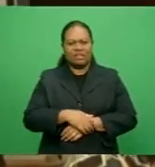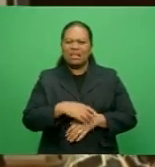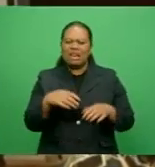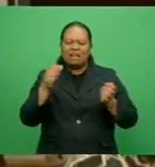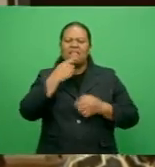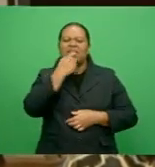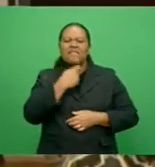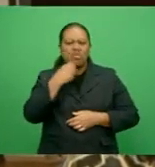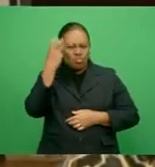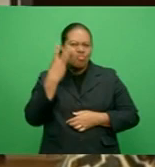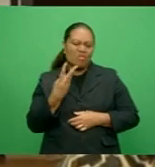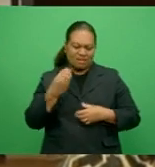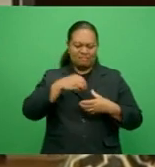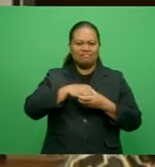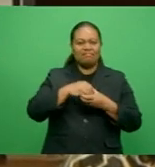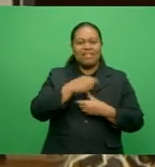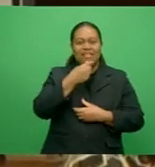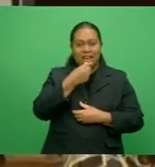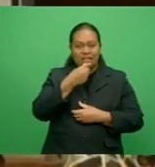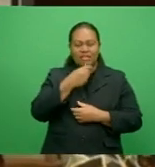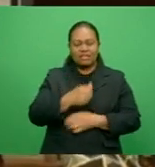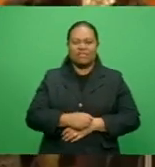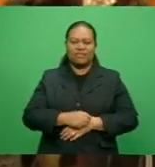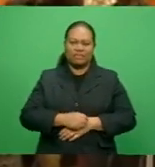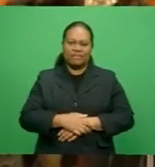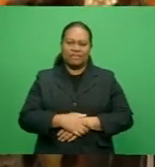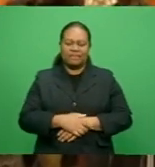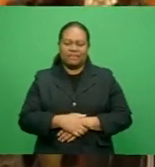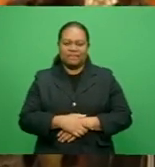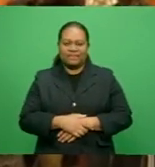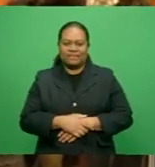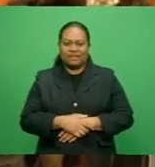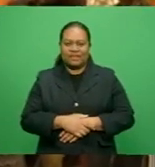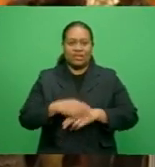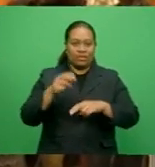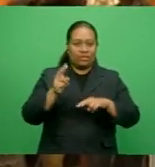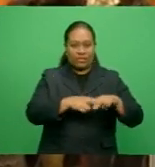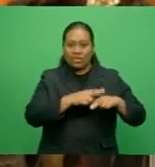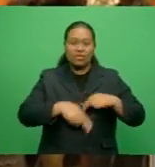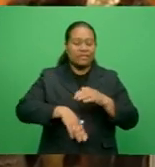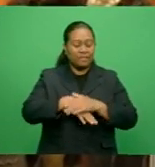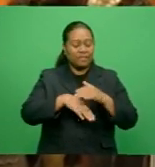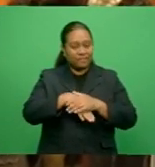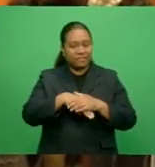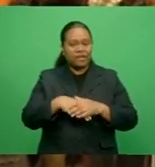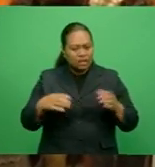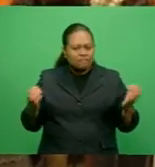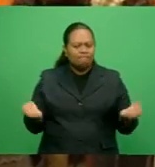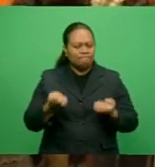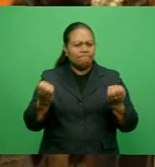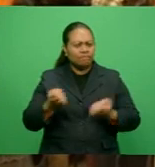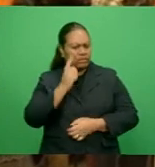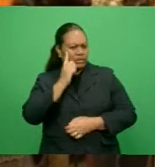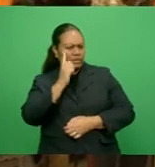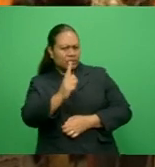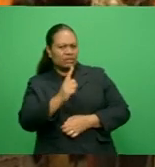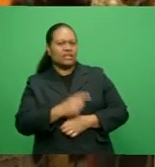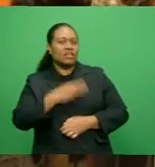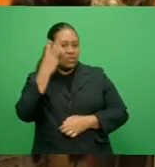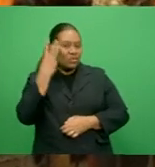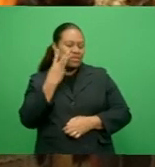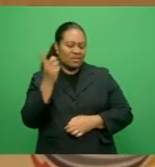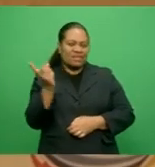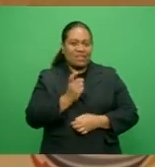the referee in futsal. The Fiji FA is encouraged to see more women interested in match